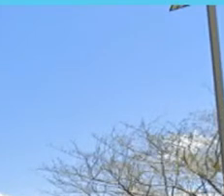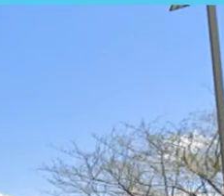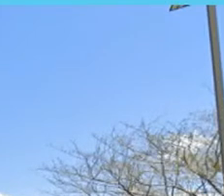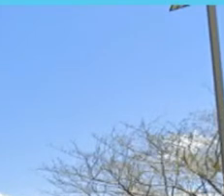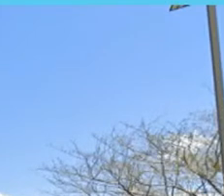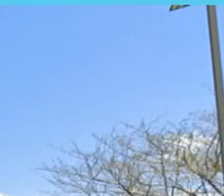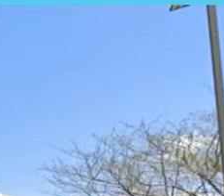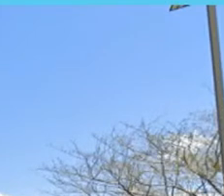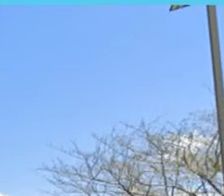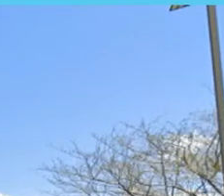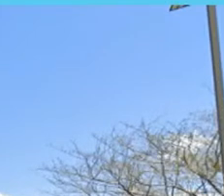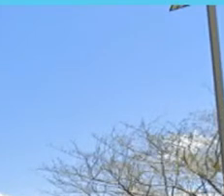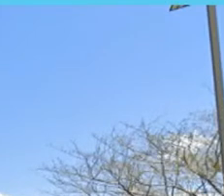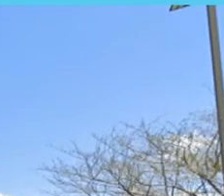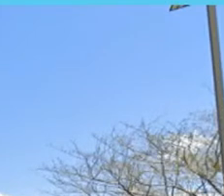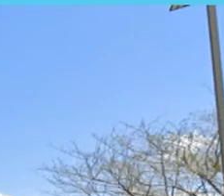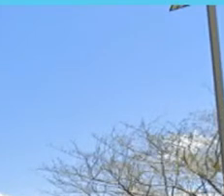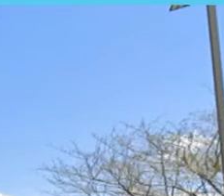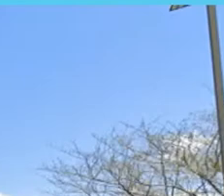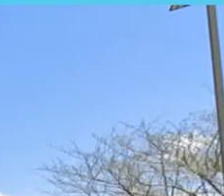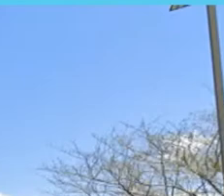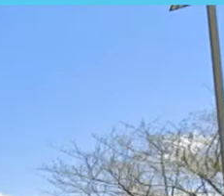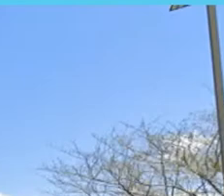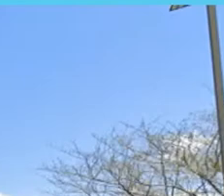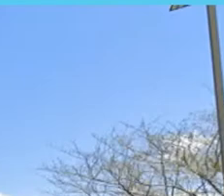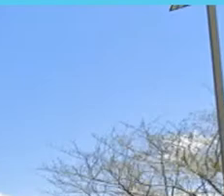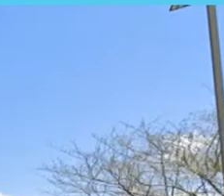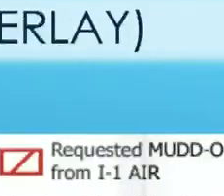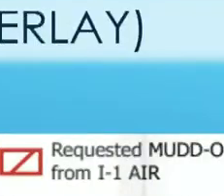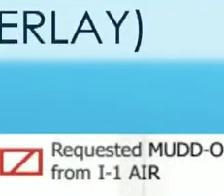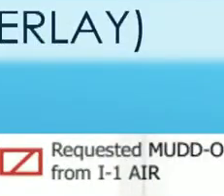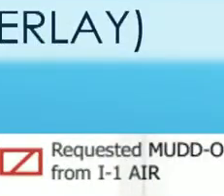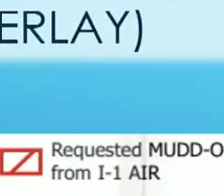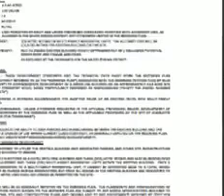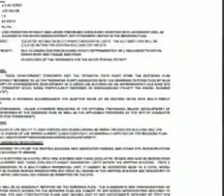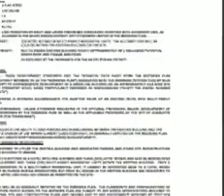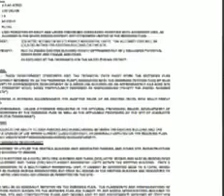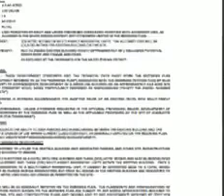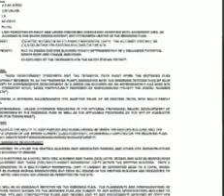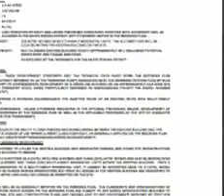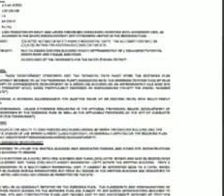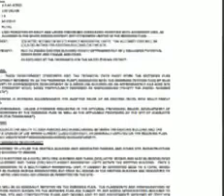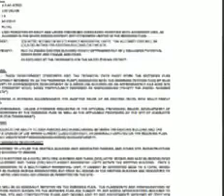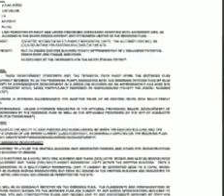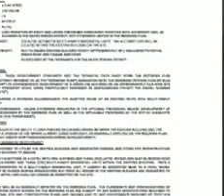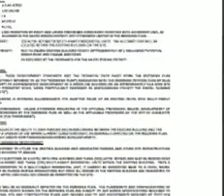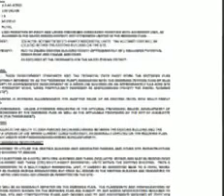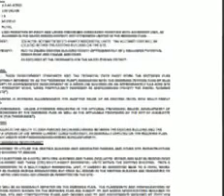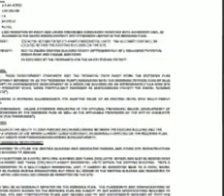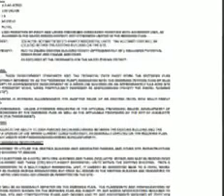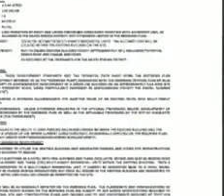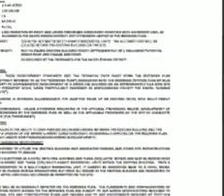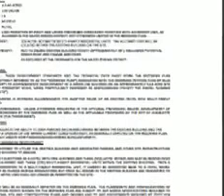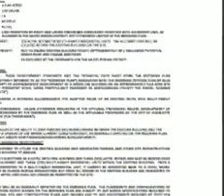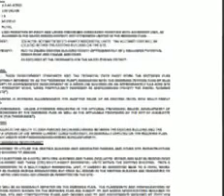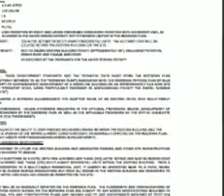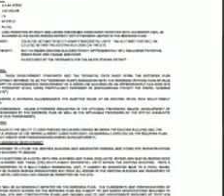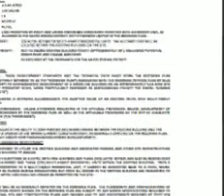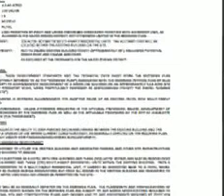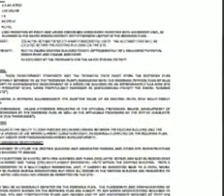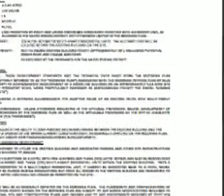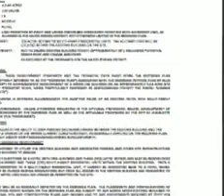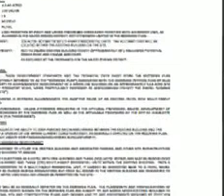extended stay hotels are essentially becoming housing for some in our community this is an opportunity to convert this into real